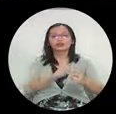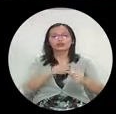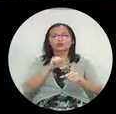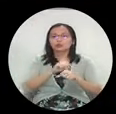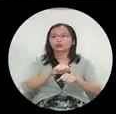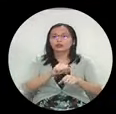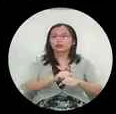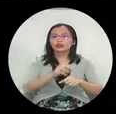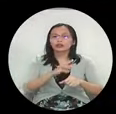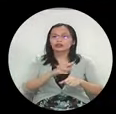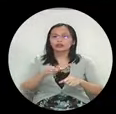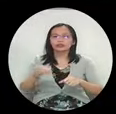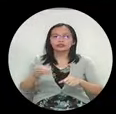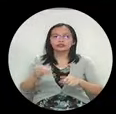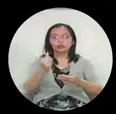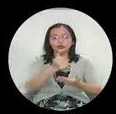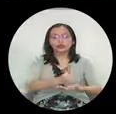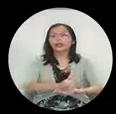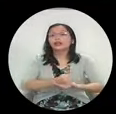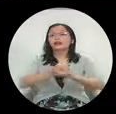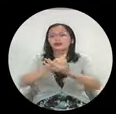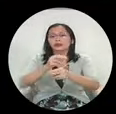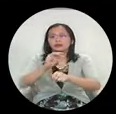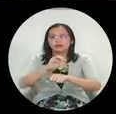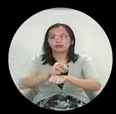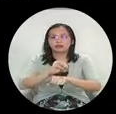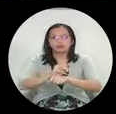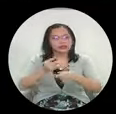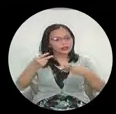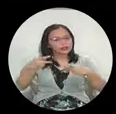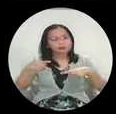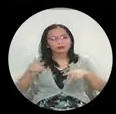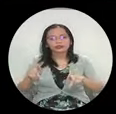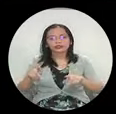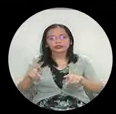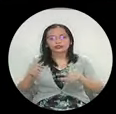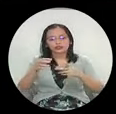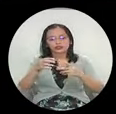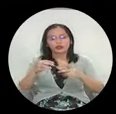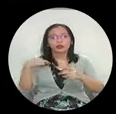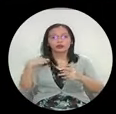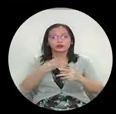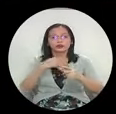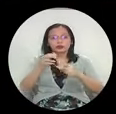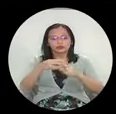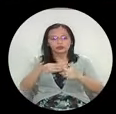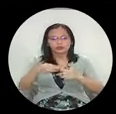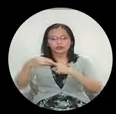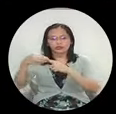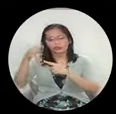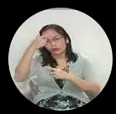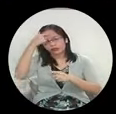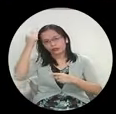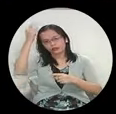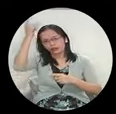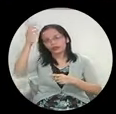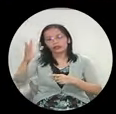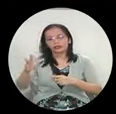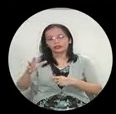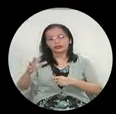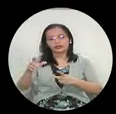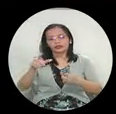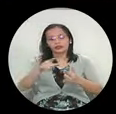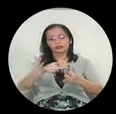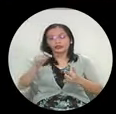They were entrusted with something. Sometimes I wonder, though, how they pray.